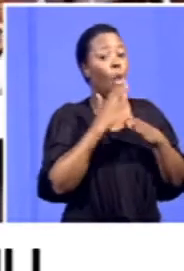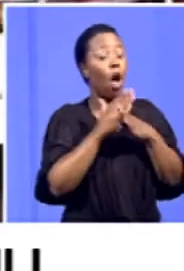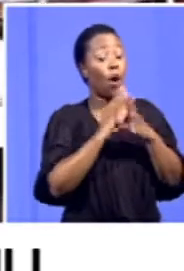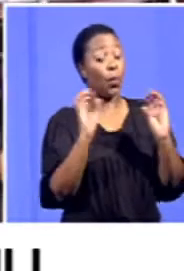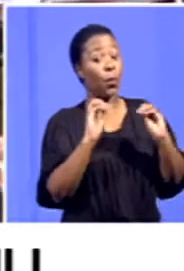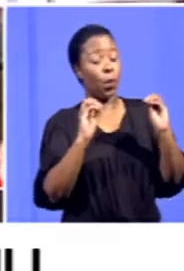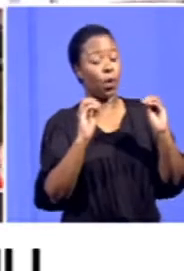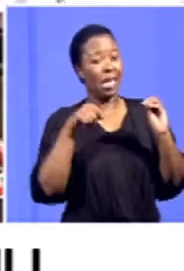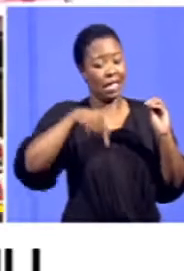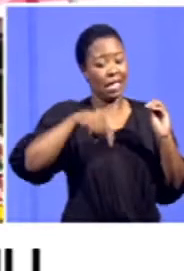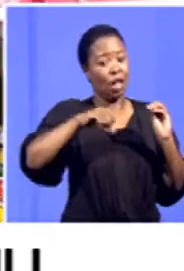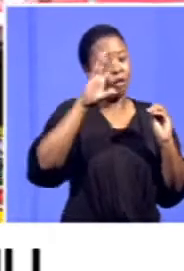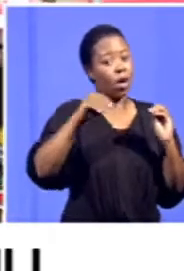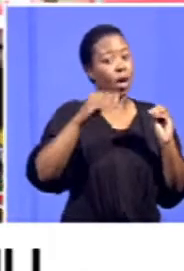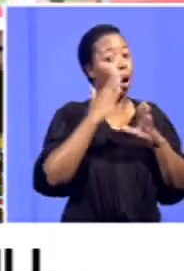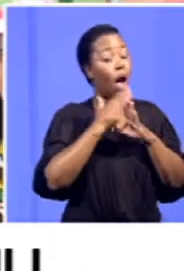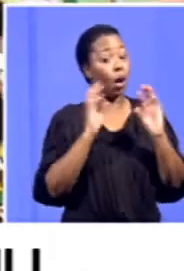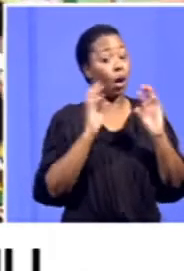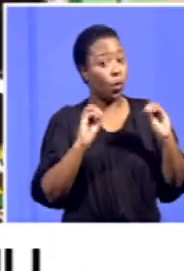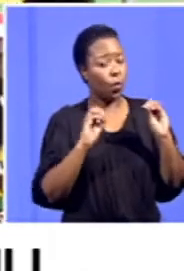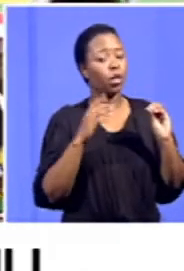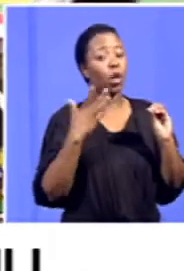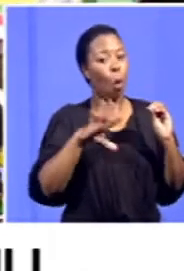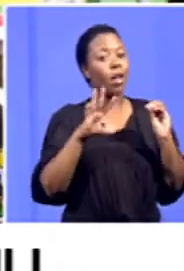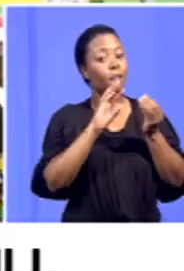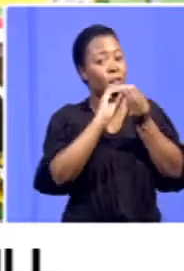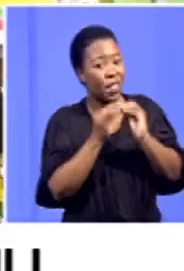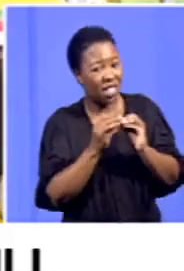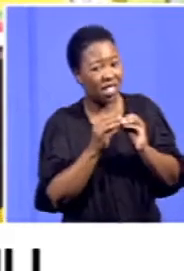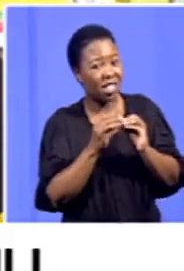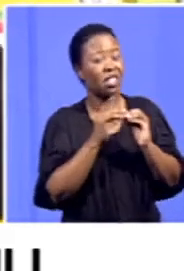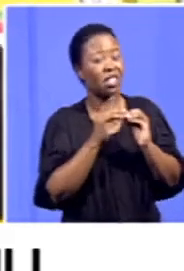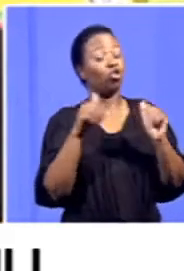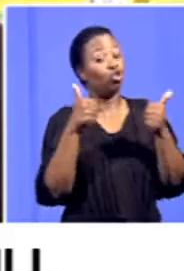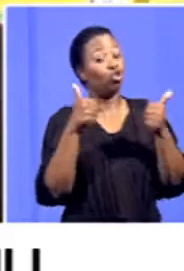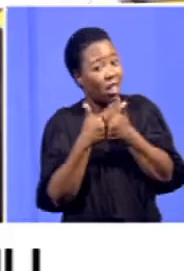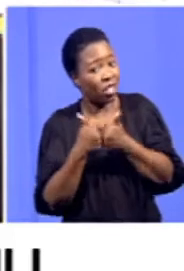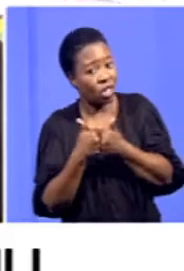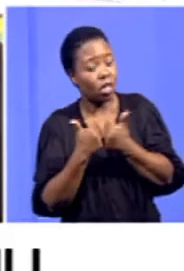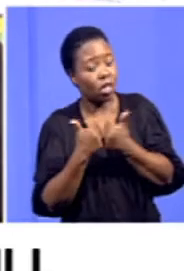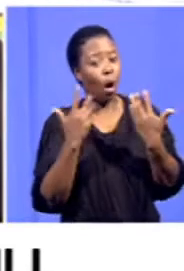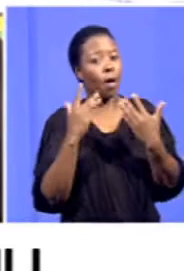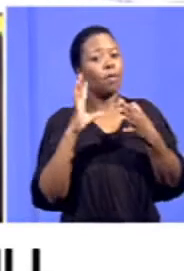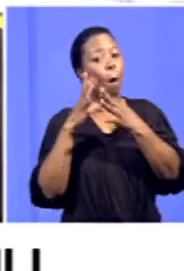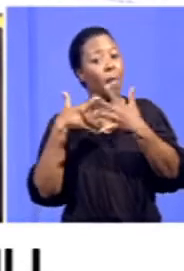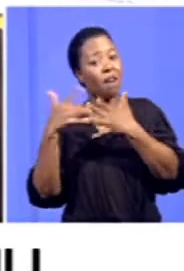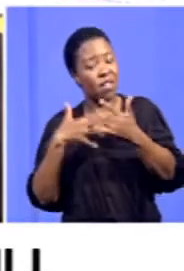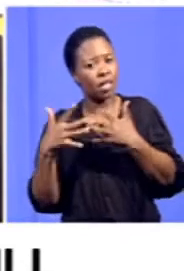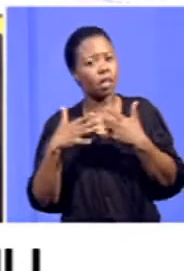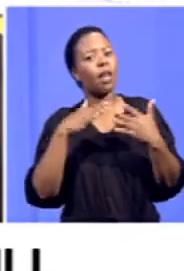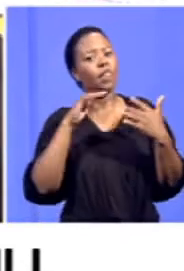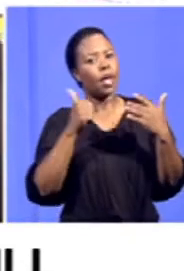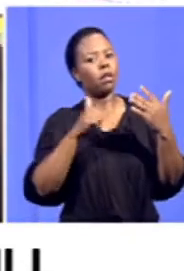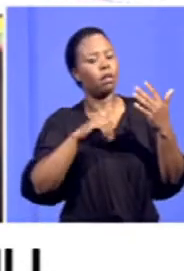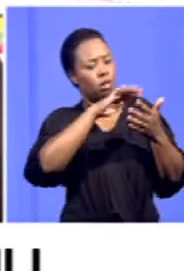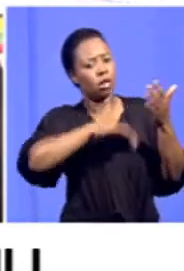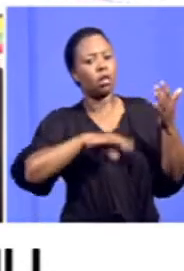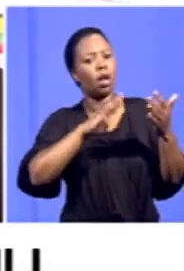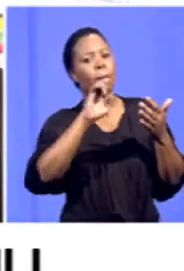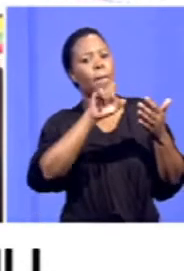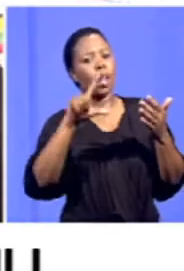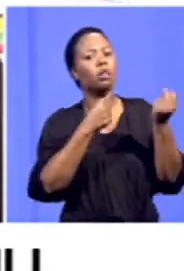if you are wanting us to deal with the challenges at Home Affairs, then you will support this bill. Of course, what we